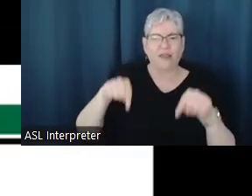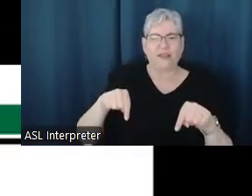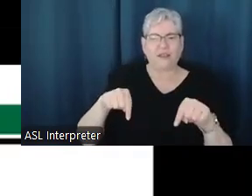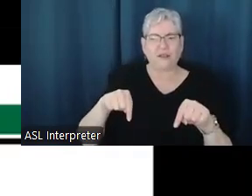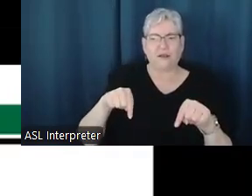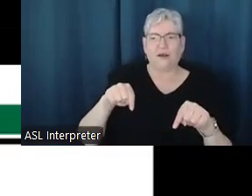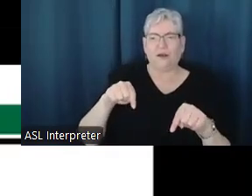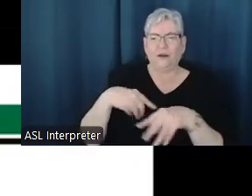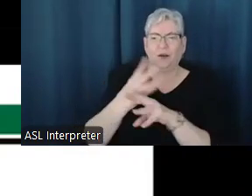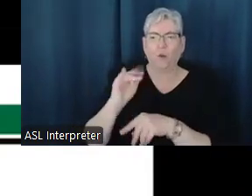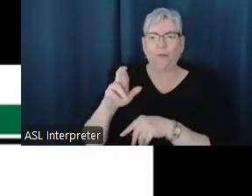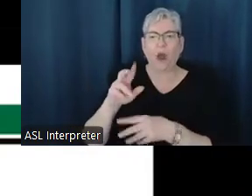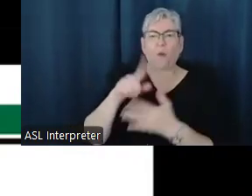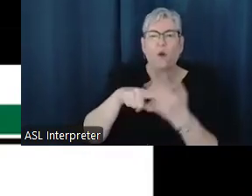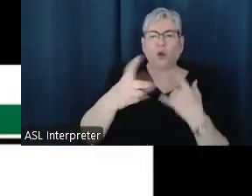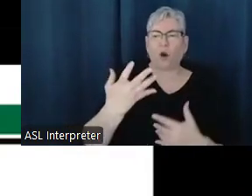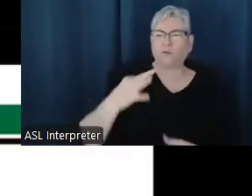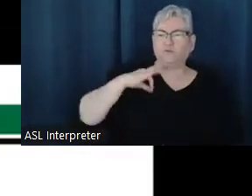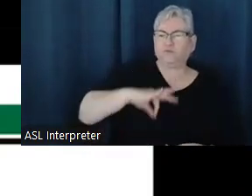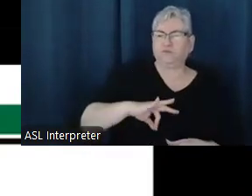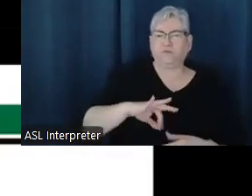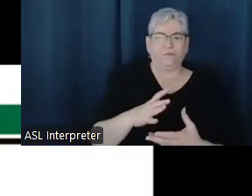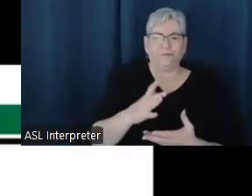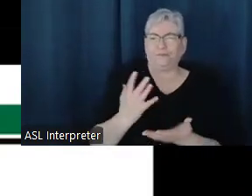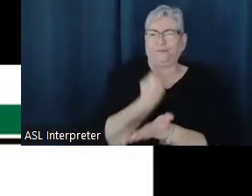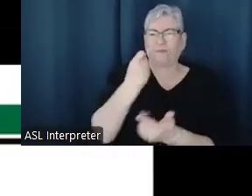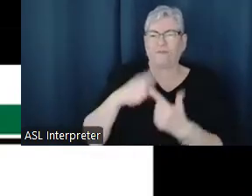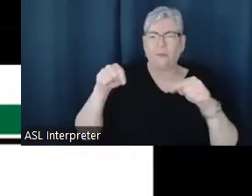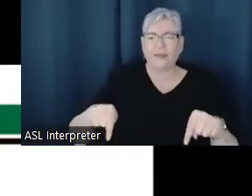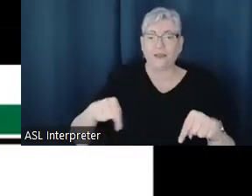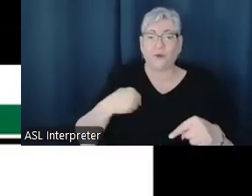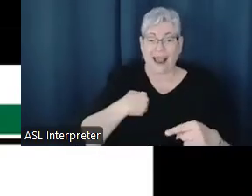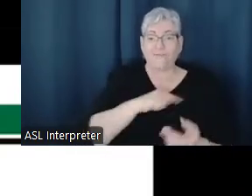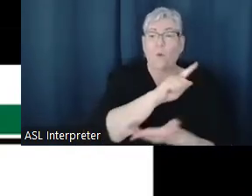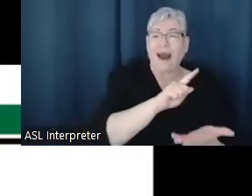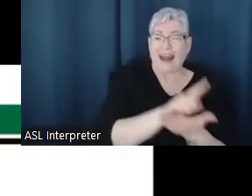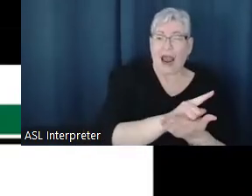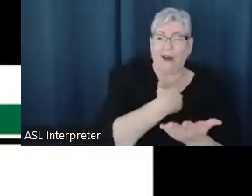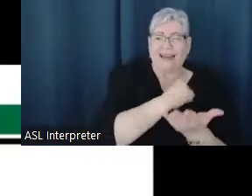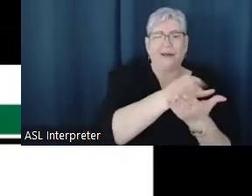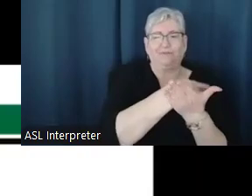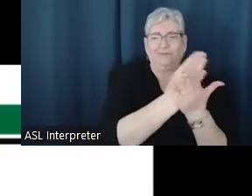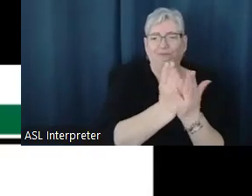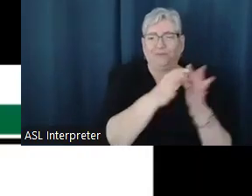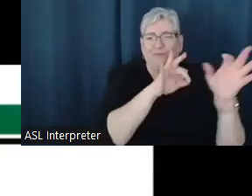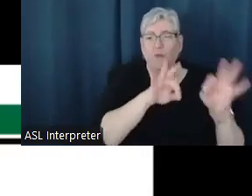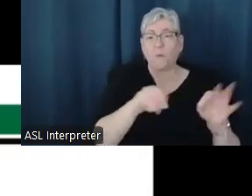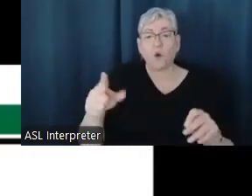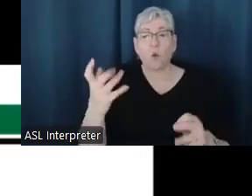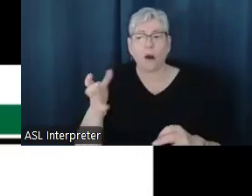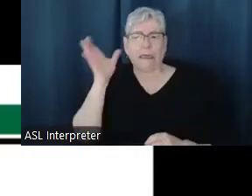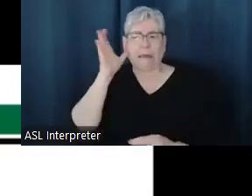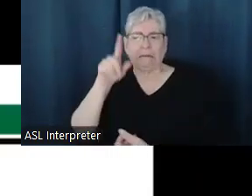obviously have some things that we want to talk about within the next hour, but if there's something specific that you're hoping to hear and